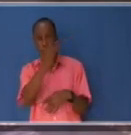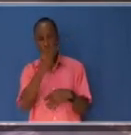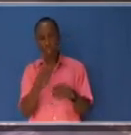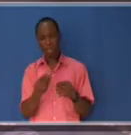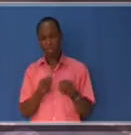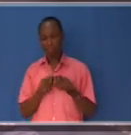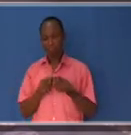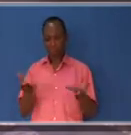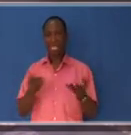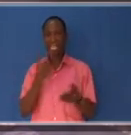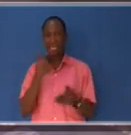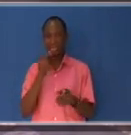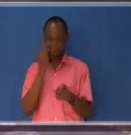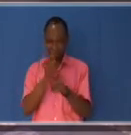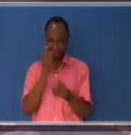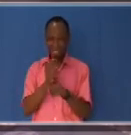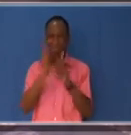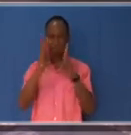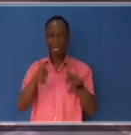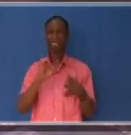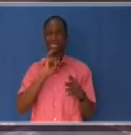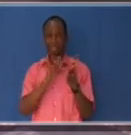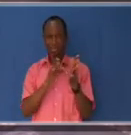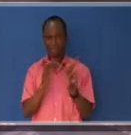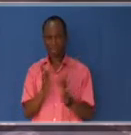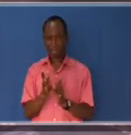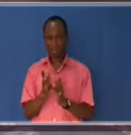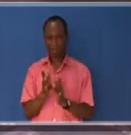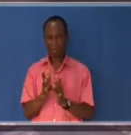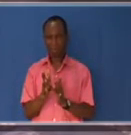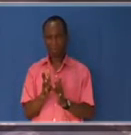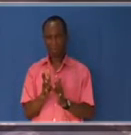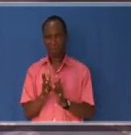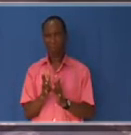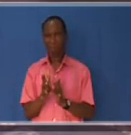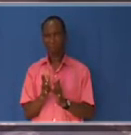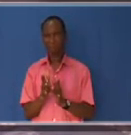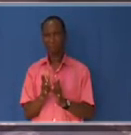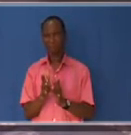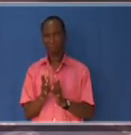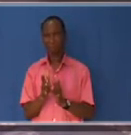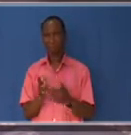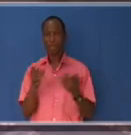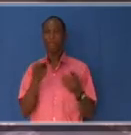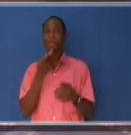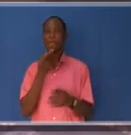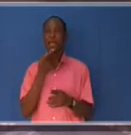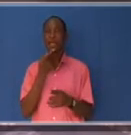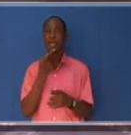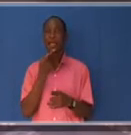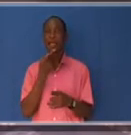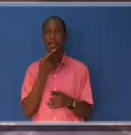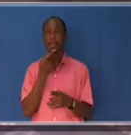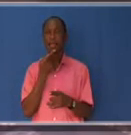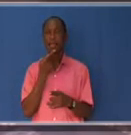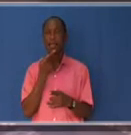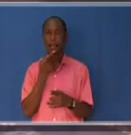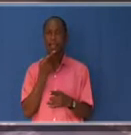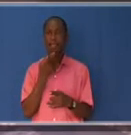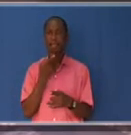beautiful gate. So Peter referred to this scripture that it was